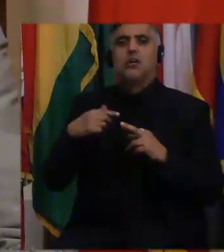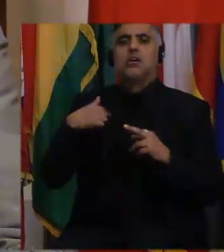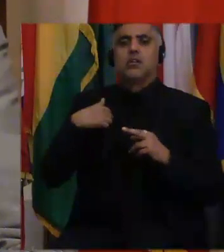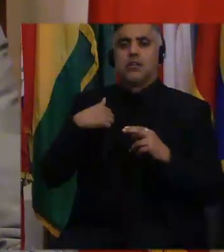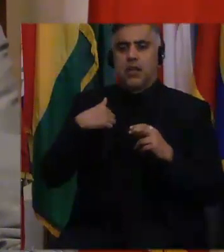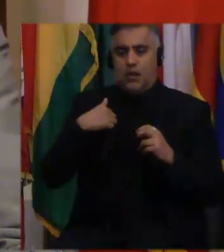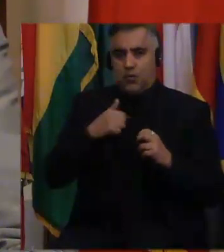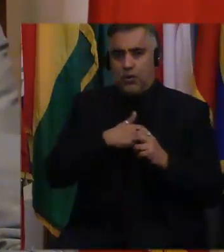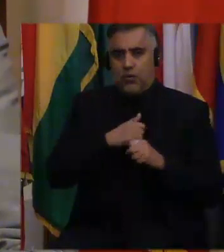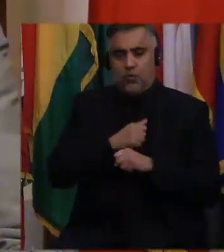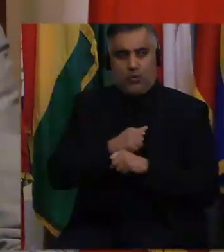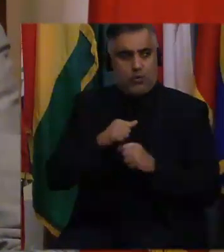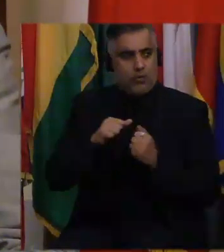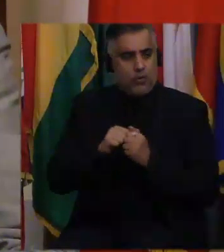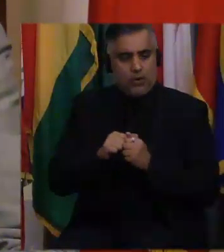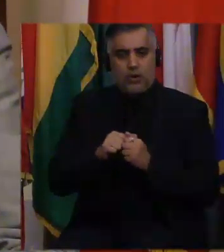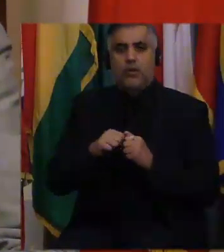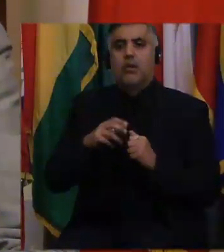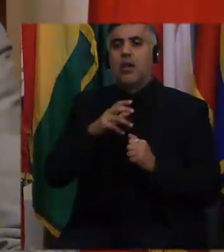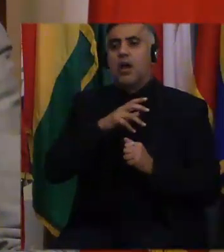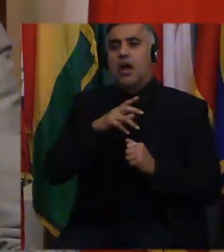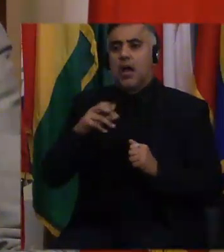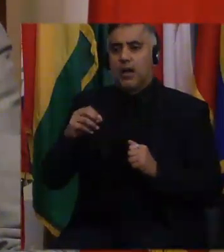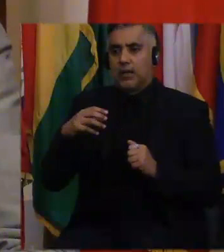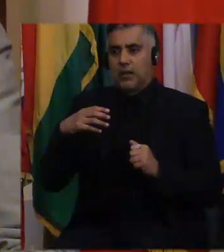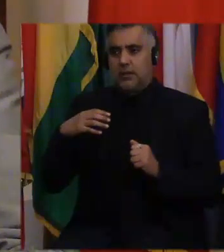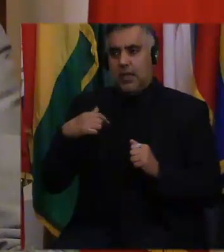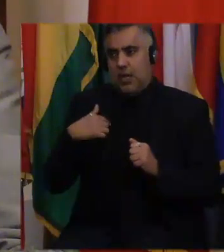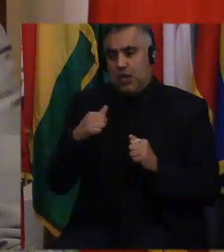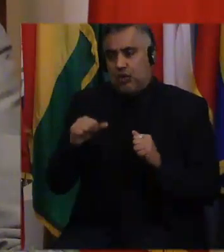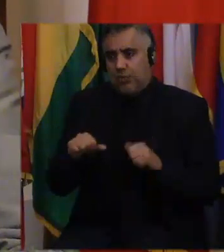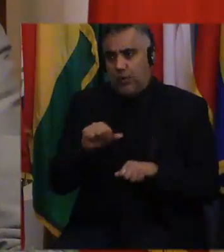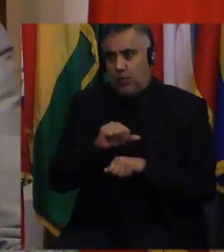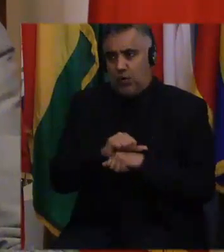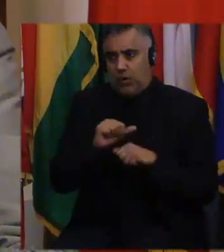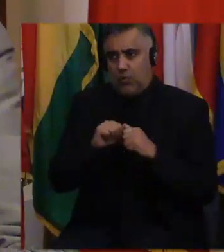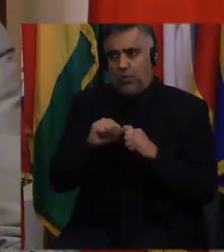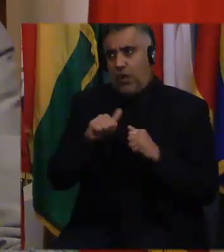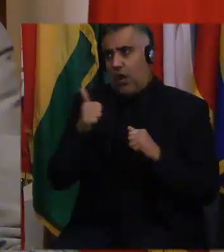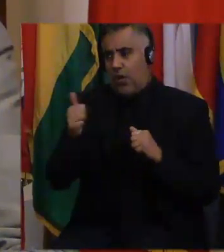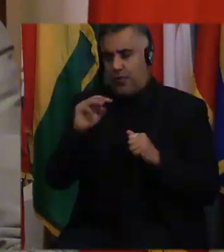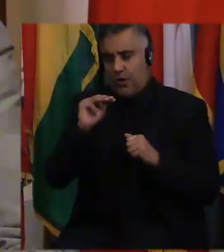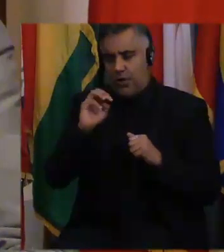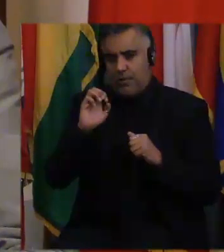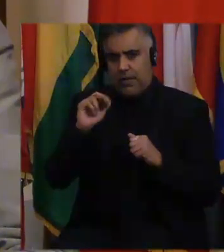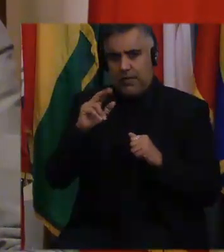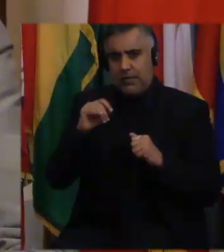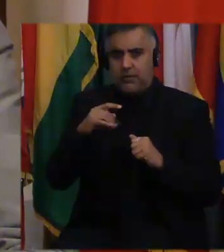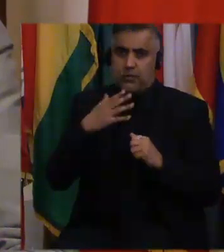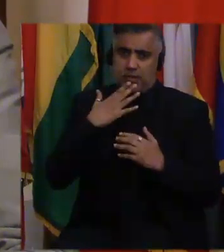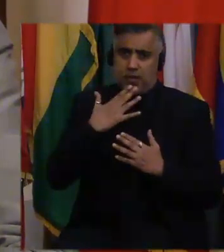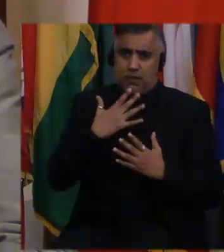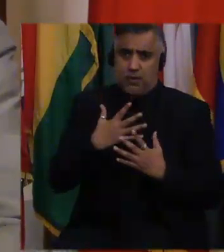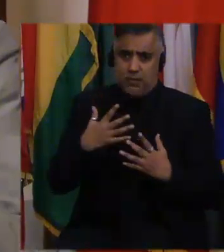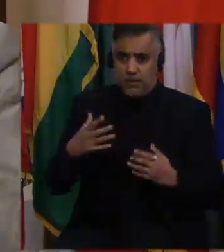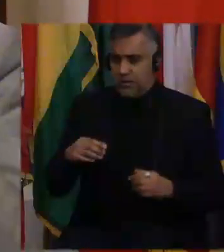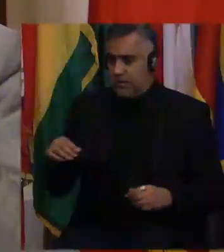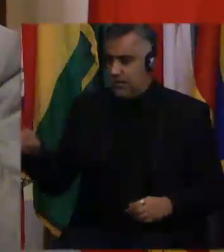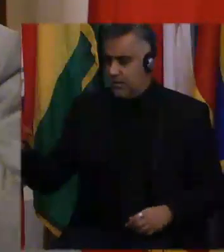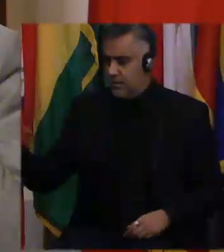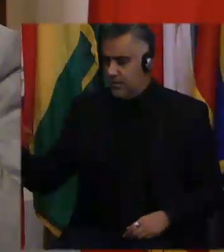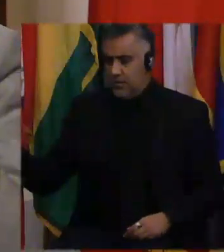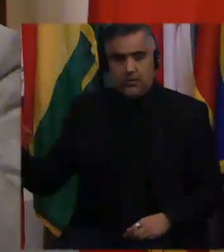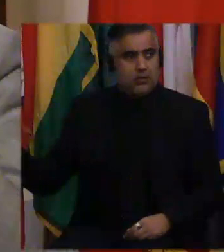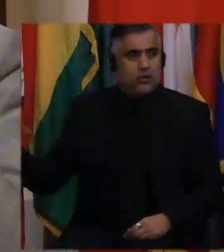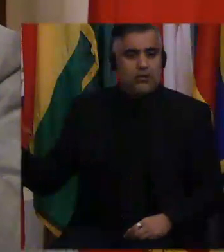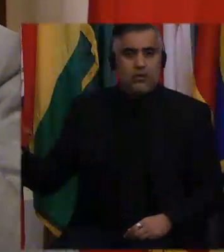desejo e vontade de seguir atuando de maneira coordenada com todos os demais mecanismos. Muchas gracias. Thank you very much, Paulo, and